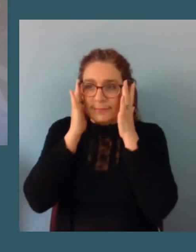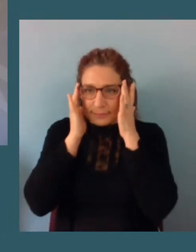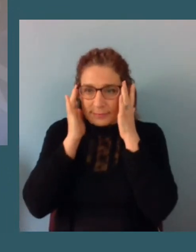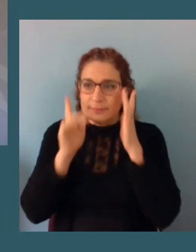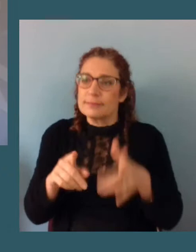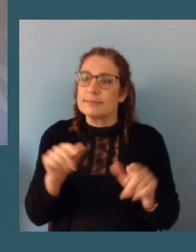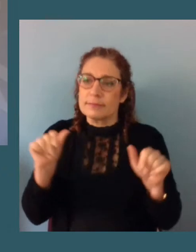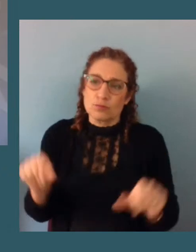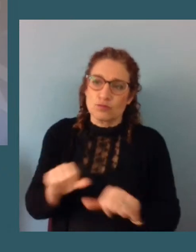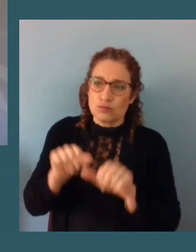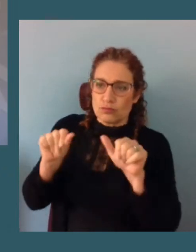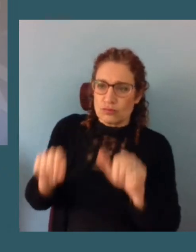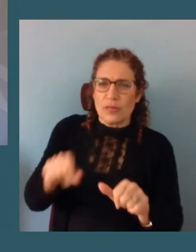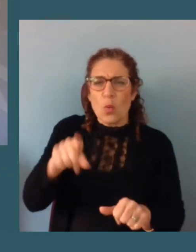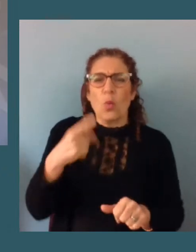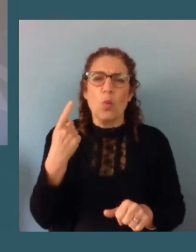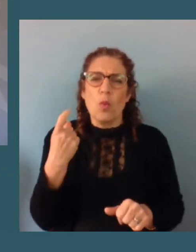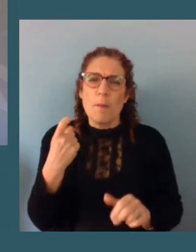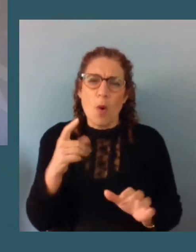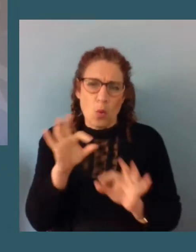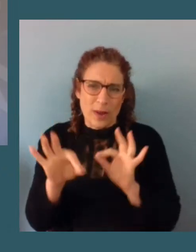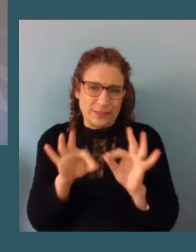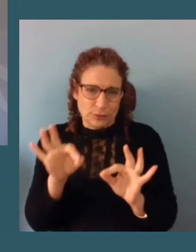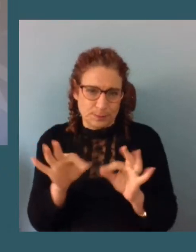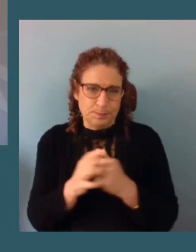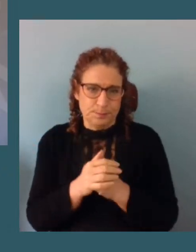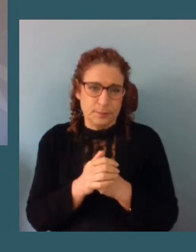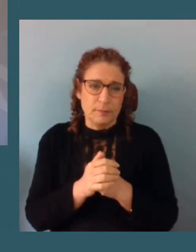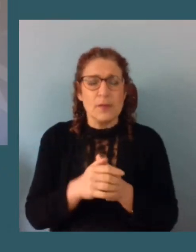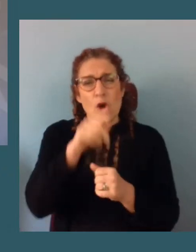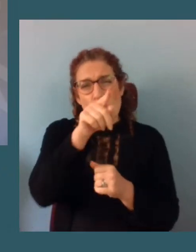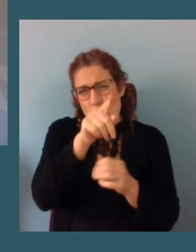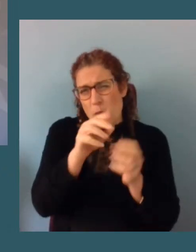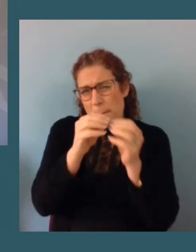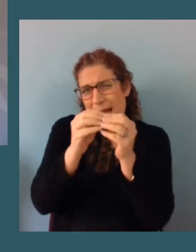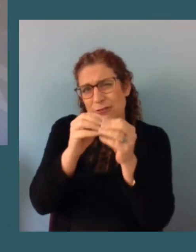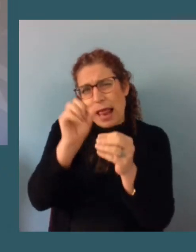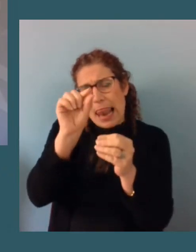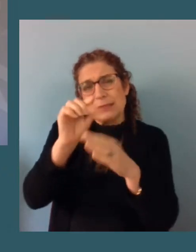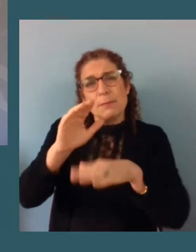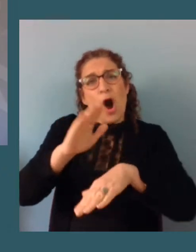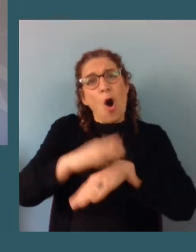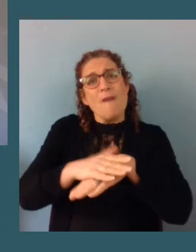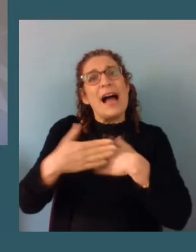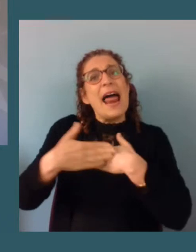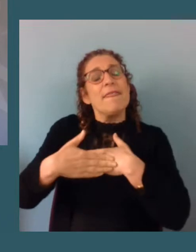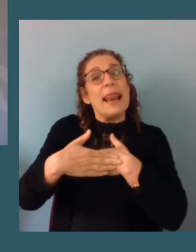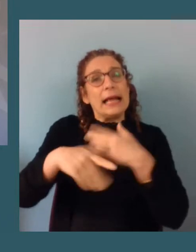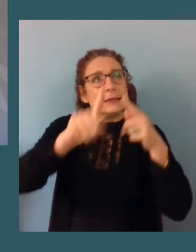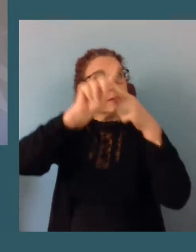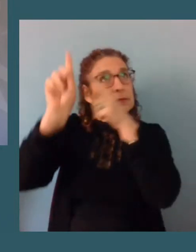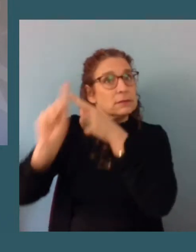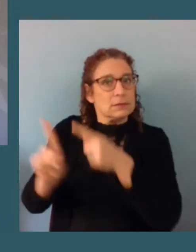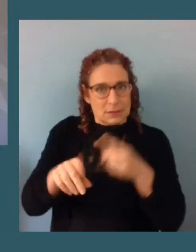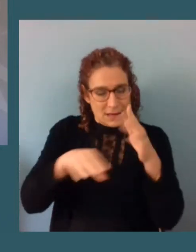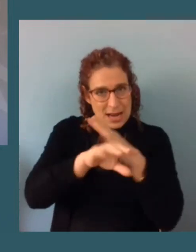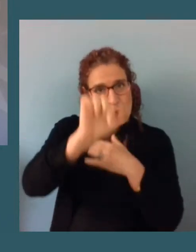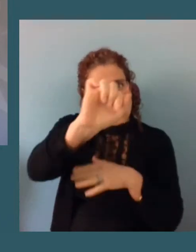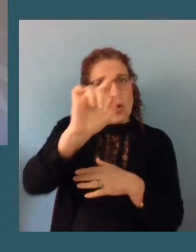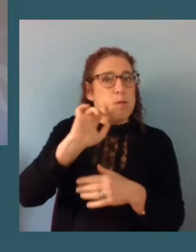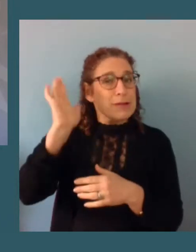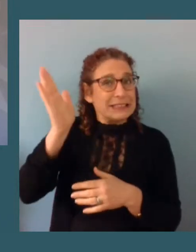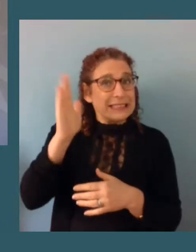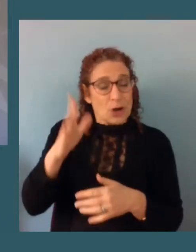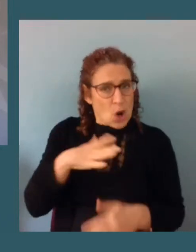on to one more question, and you touched on it in your presentation a little bit about ethnicity. So have you seen any difference